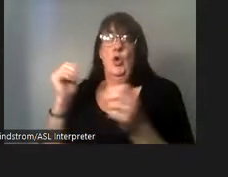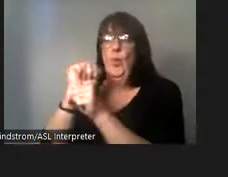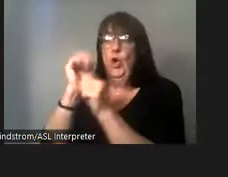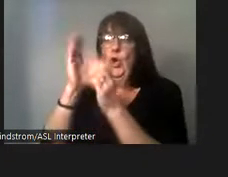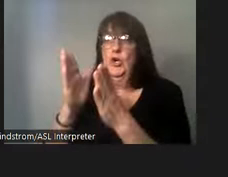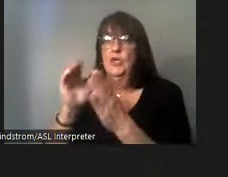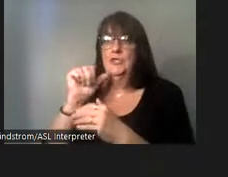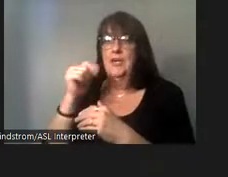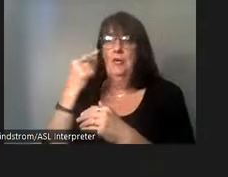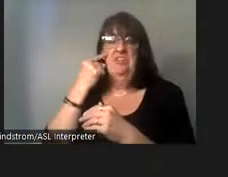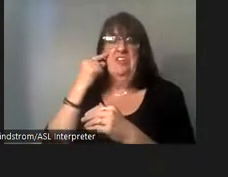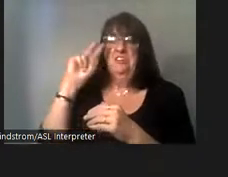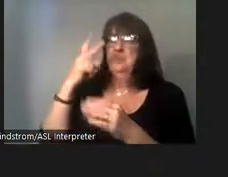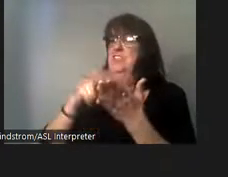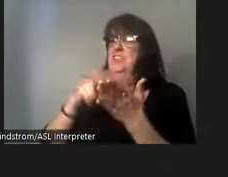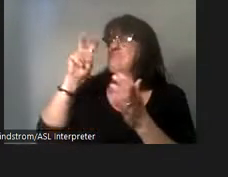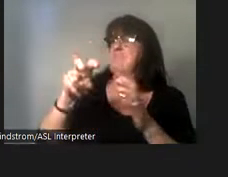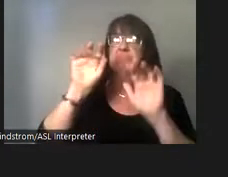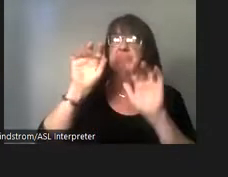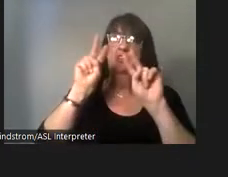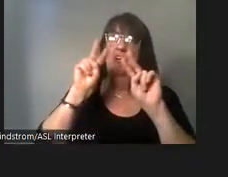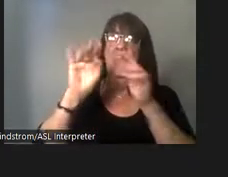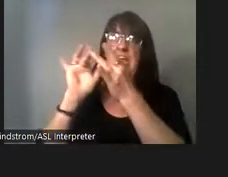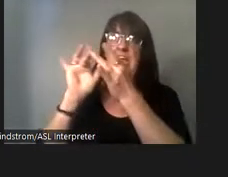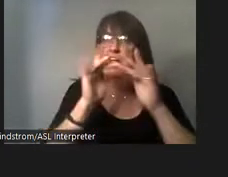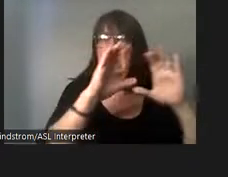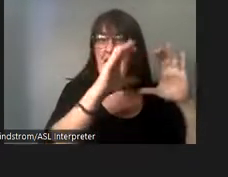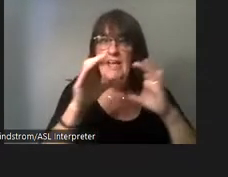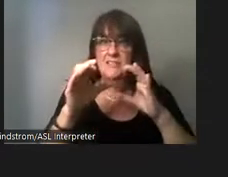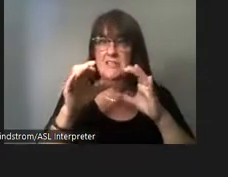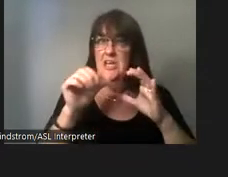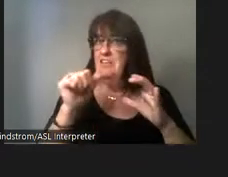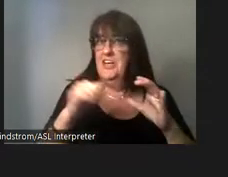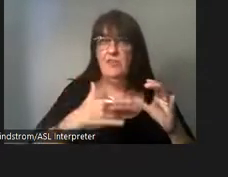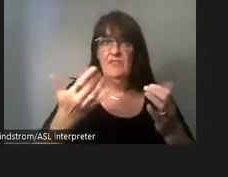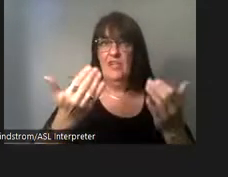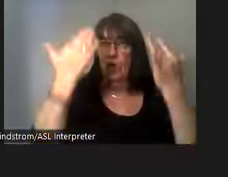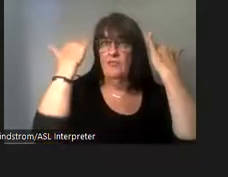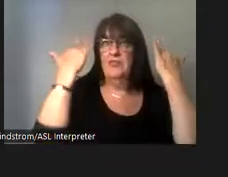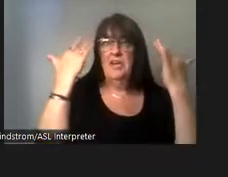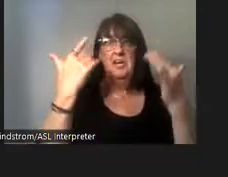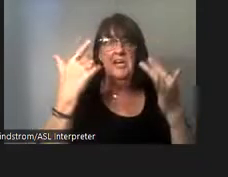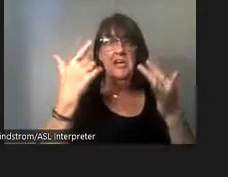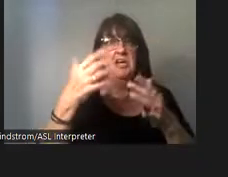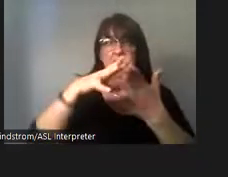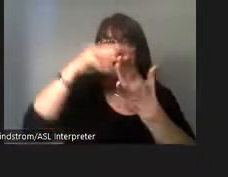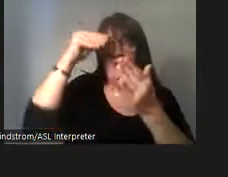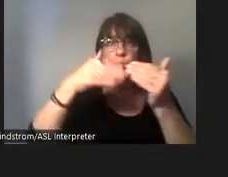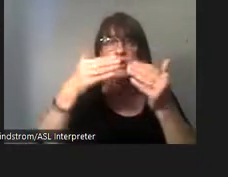jumping online, finding what they need, and it works for them, right? They're not overwhelmed. They get what they want in 30 minutes, and then they go